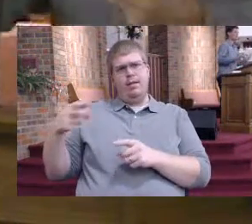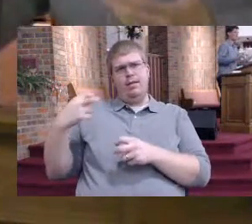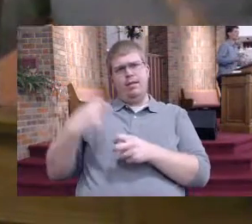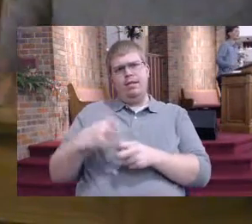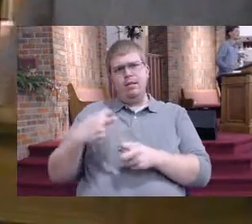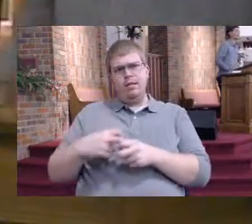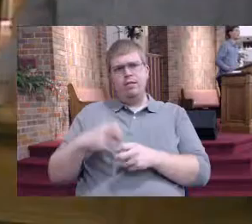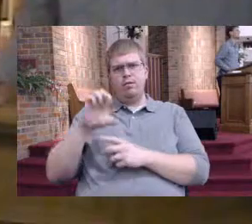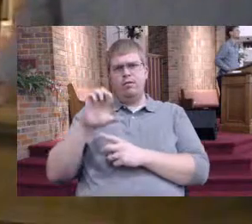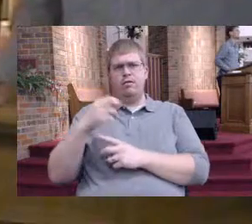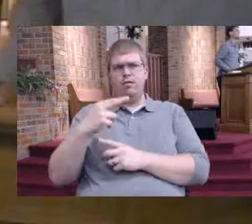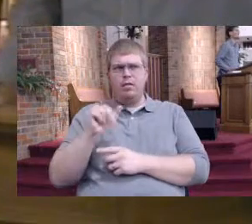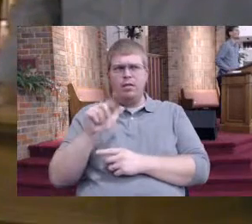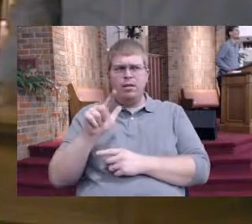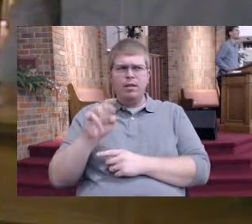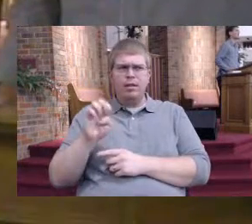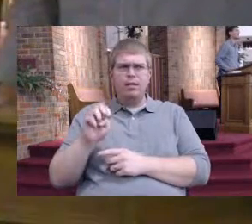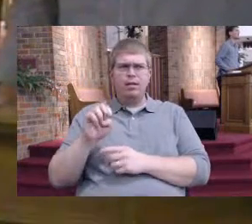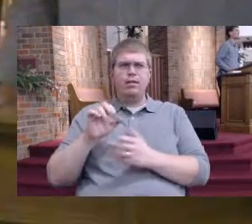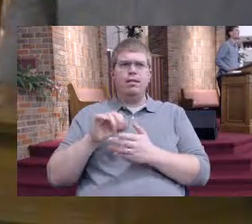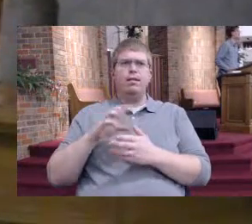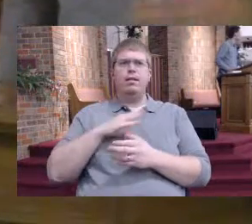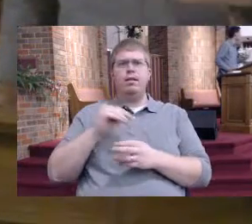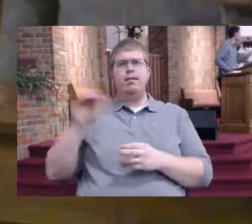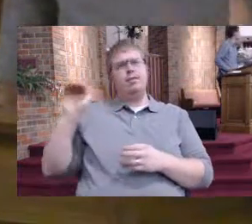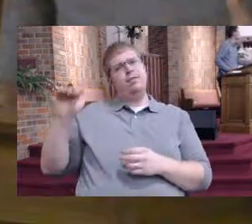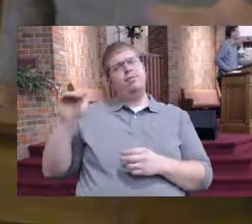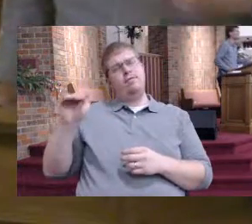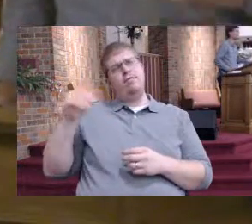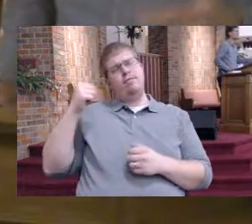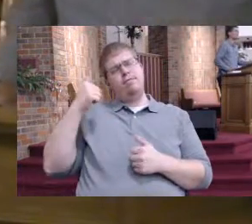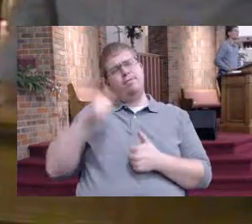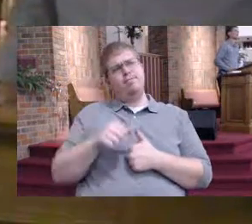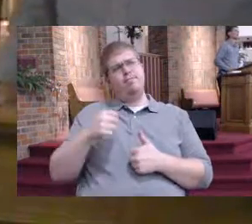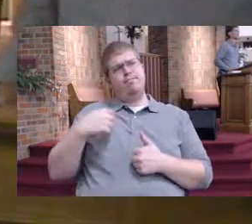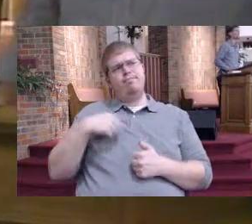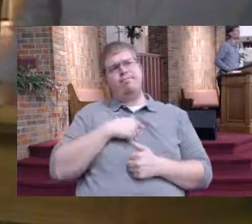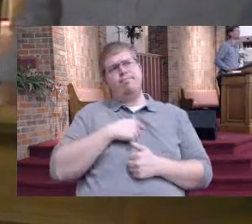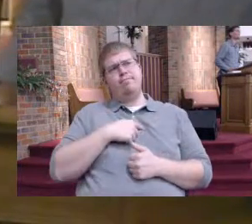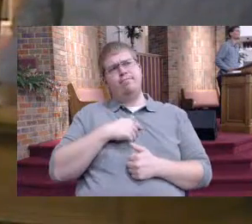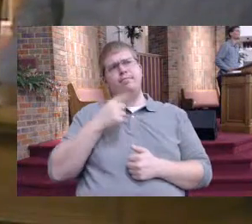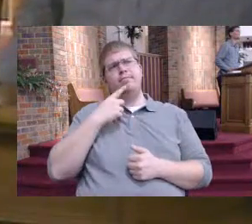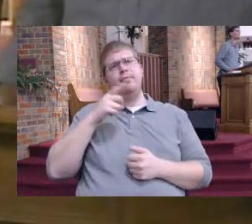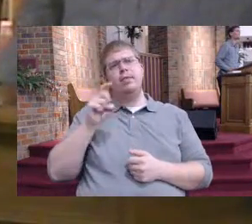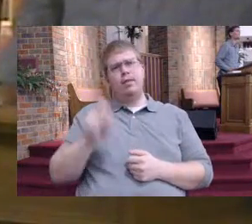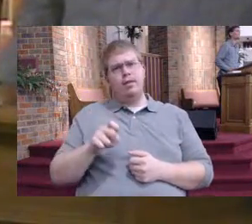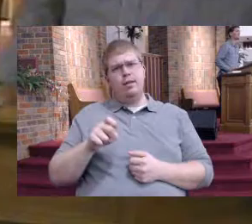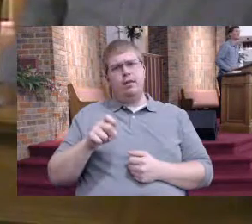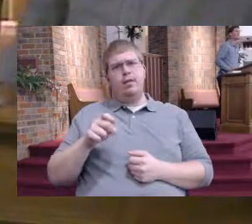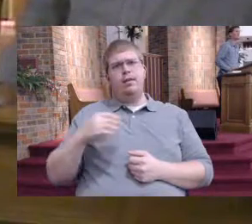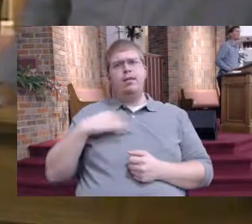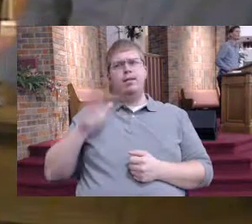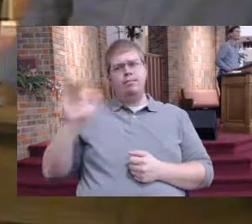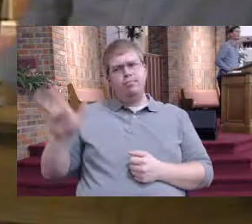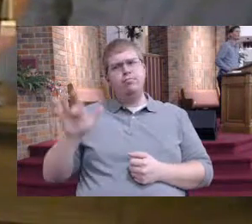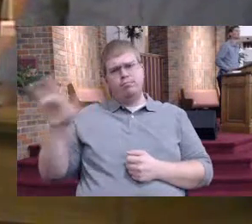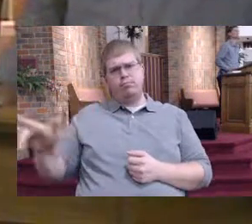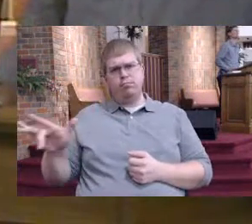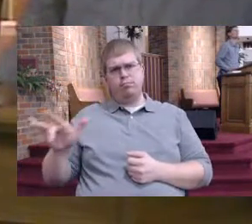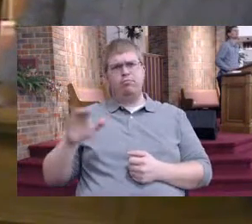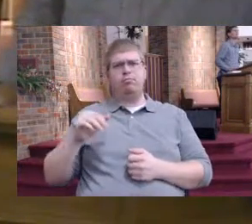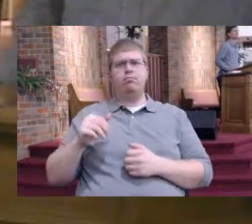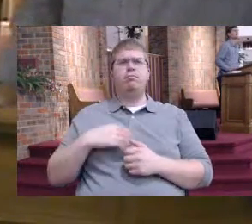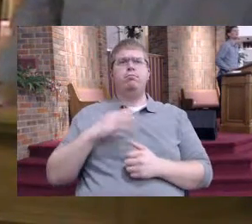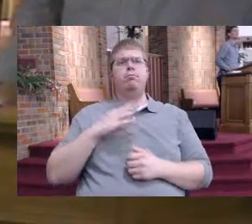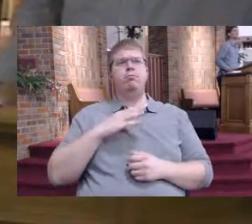and a reminder that we need to have grace and mercy for our new baby brother and sister